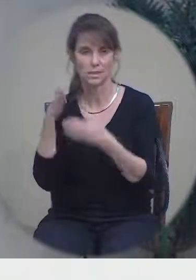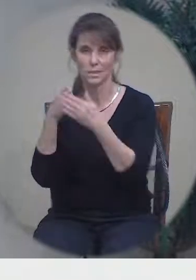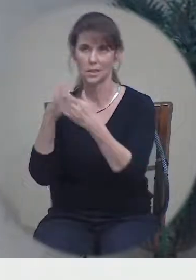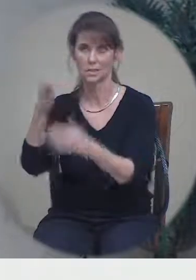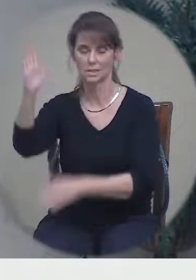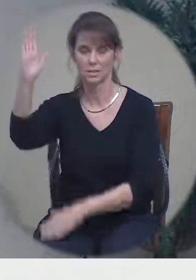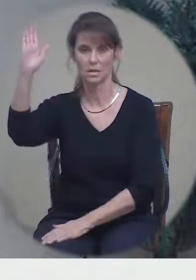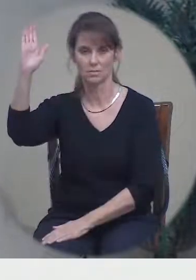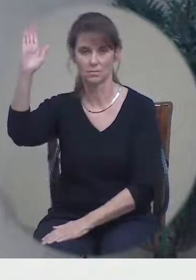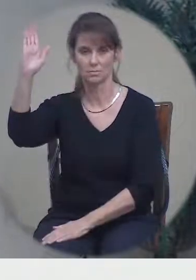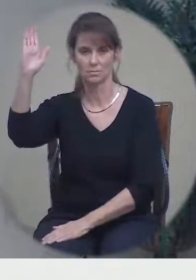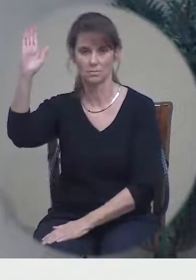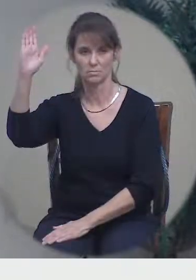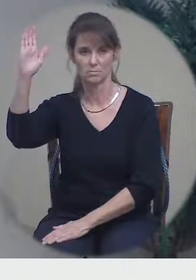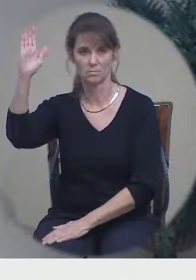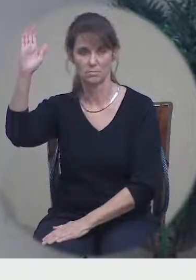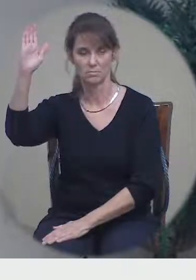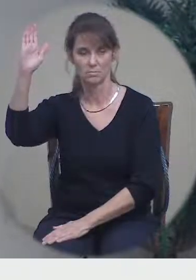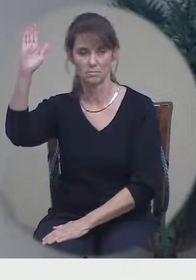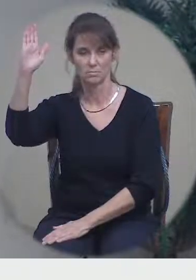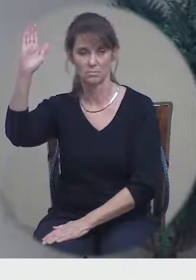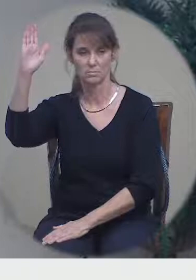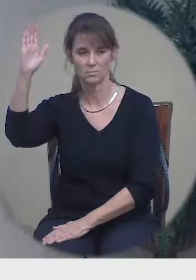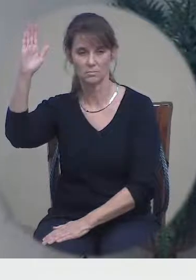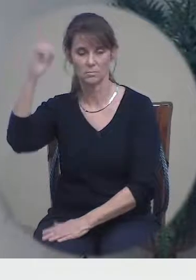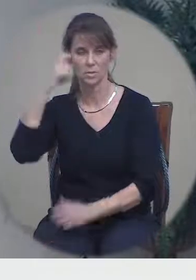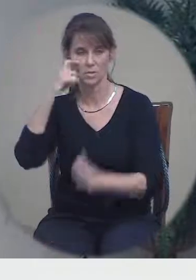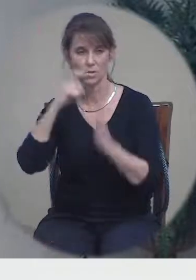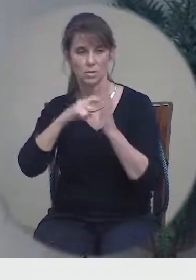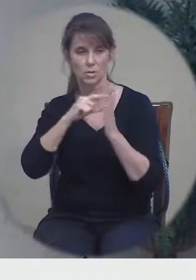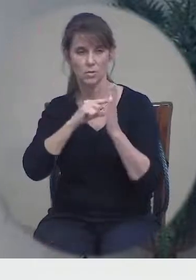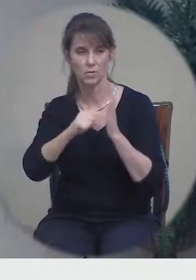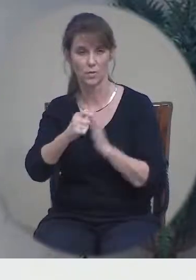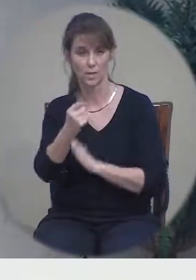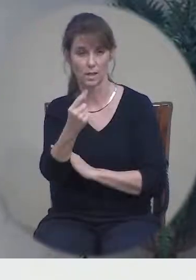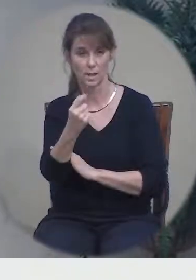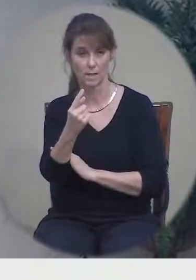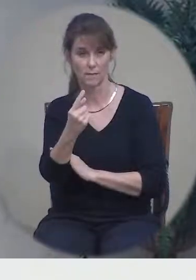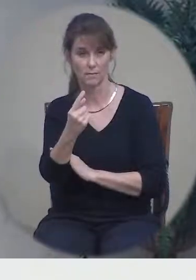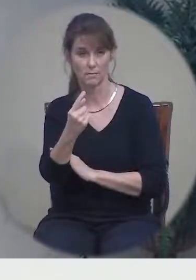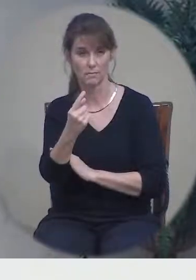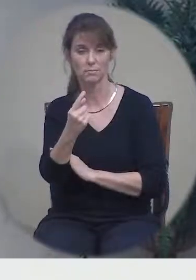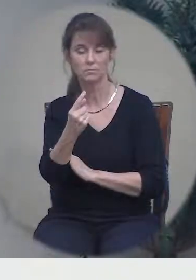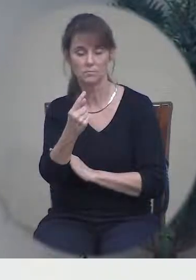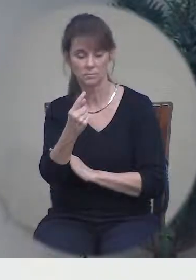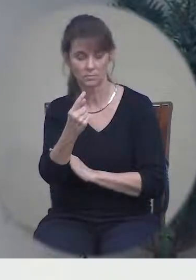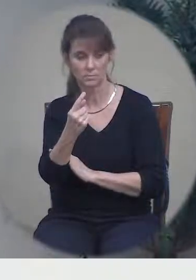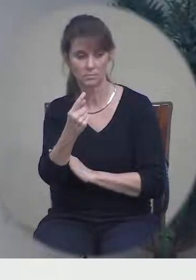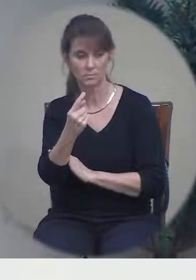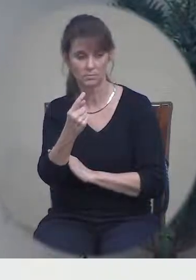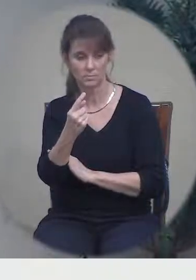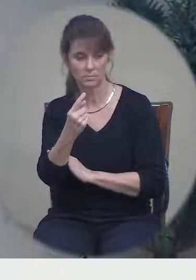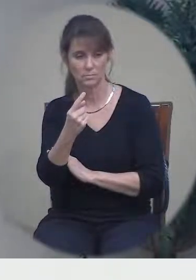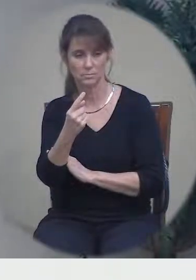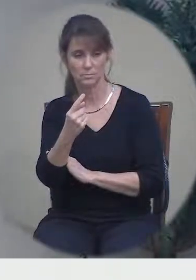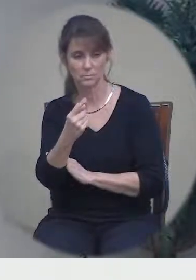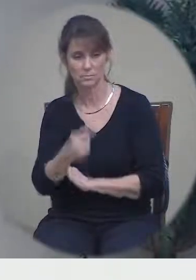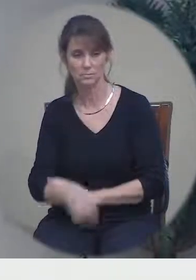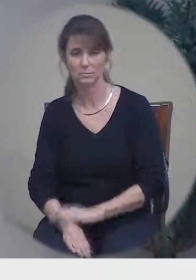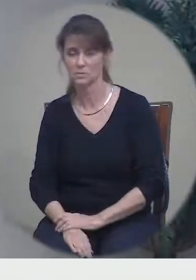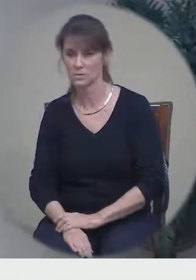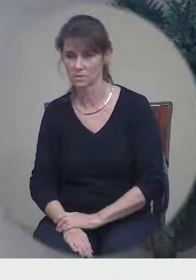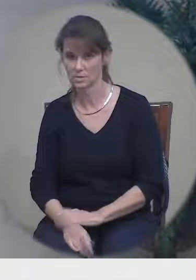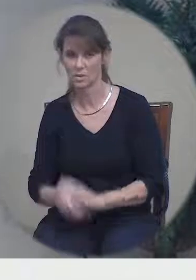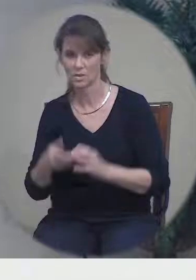curse God. You see it in verse 11 of chapter 1. He says, "But put forth your hand now and